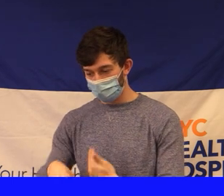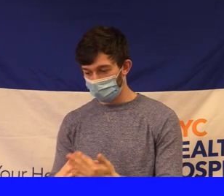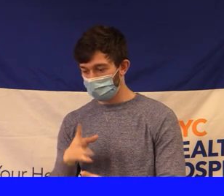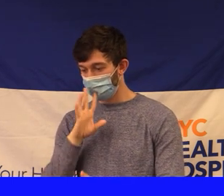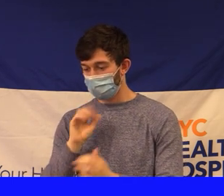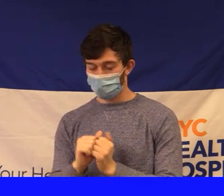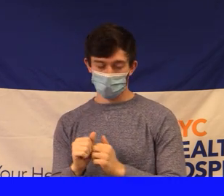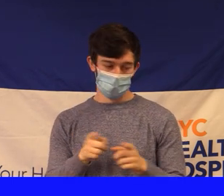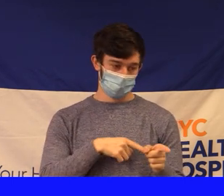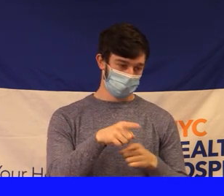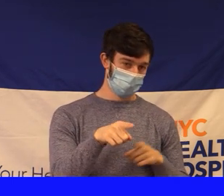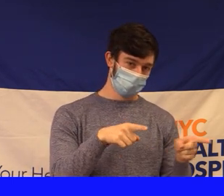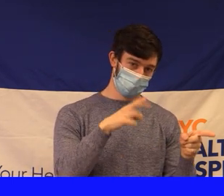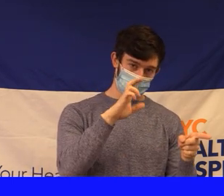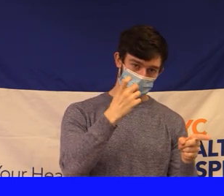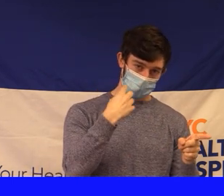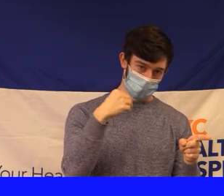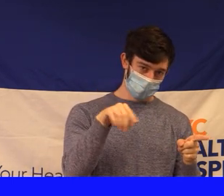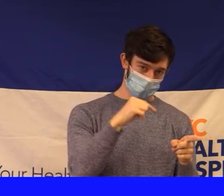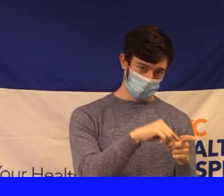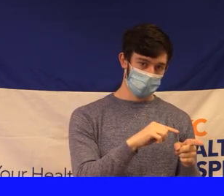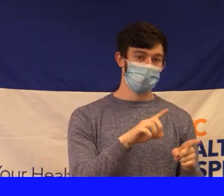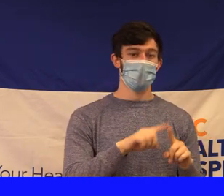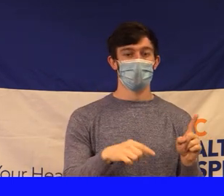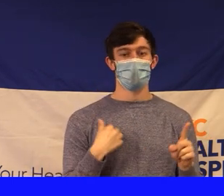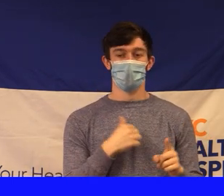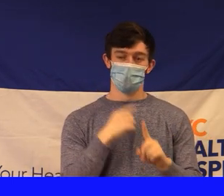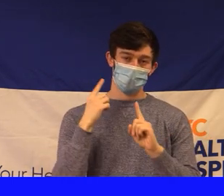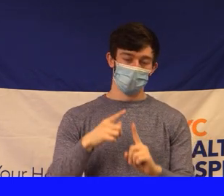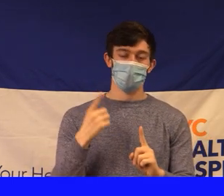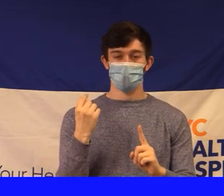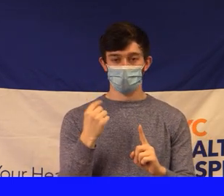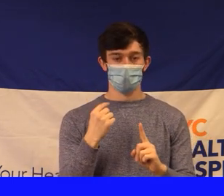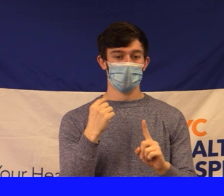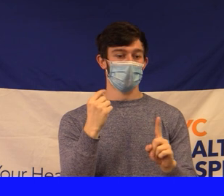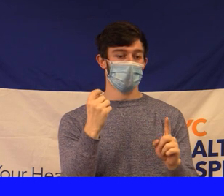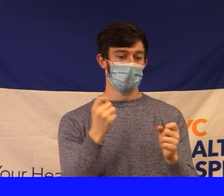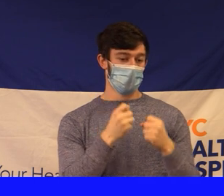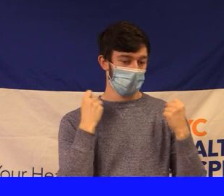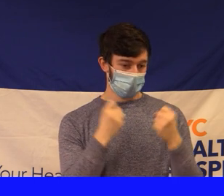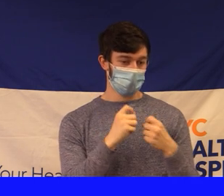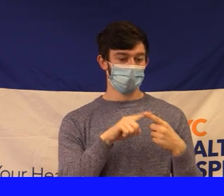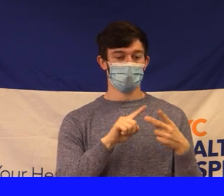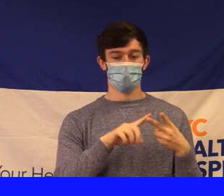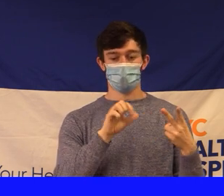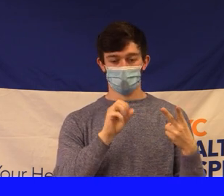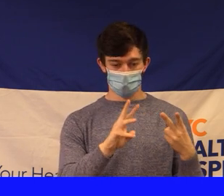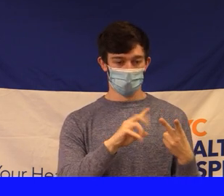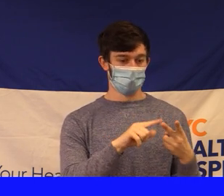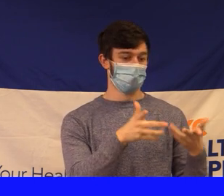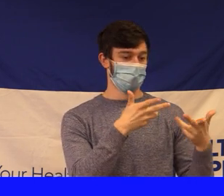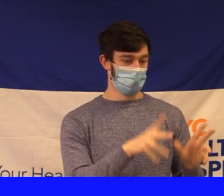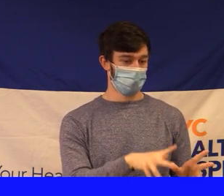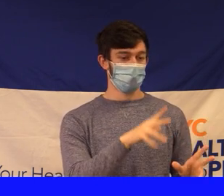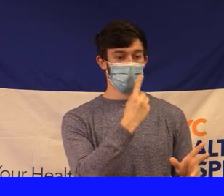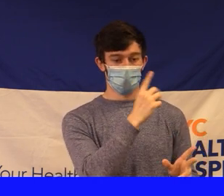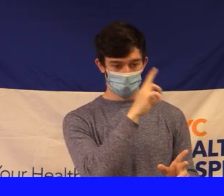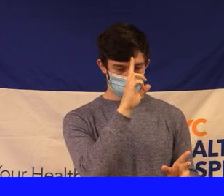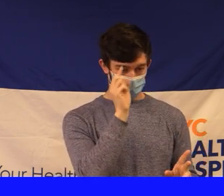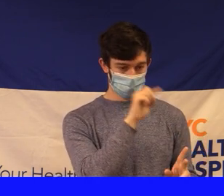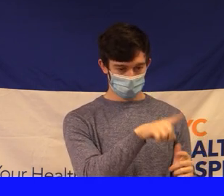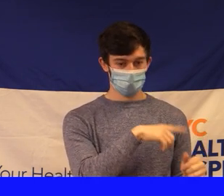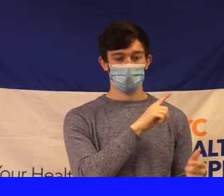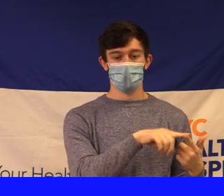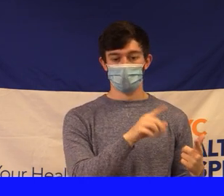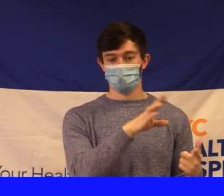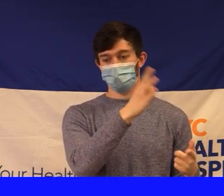pharmacy. But what we plan on doing is doing the cabinets and the software in one facility, moving on to the next one, and then a second team